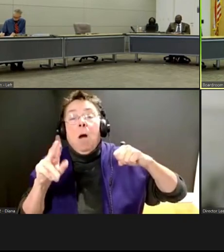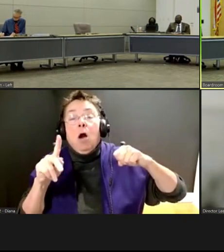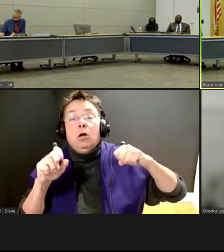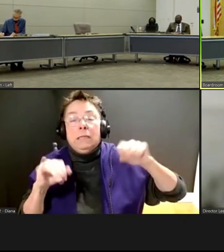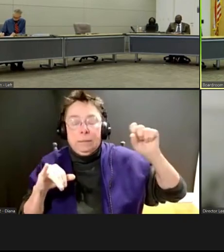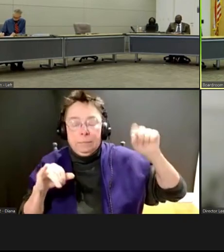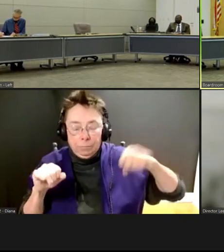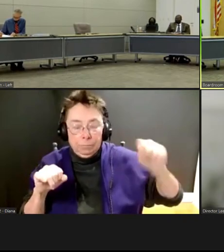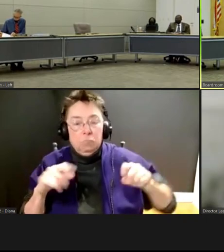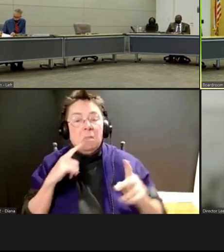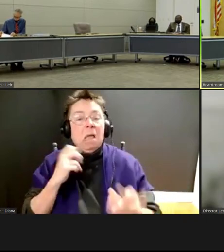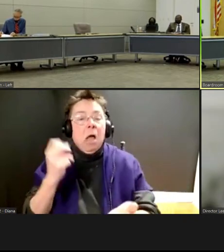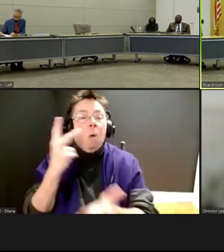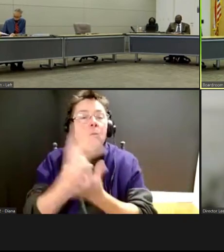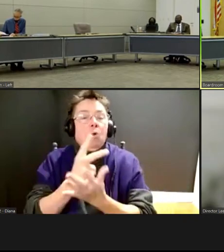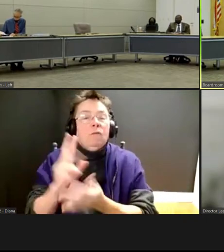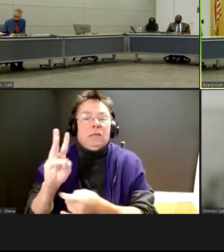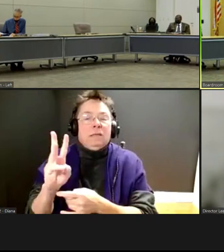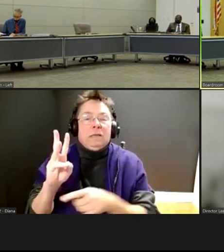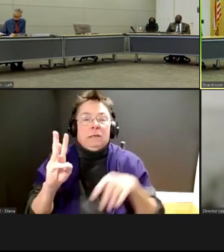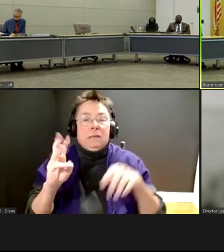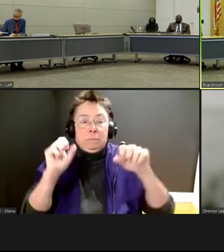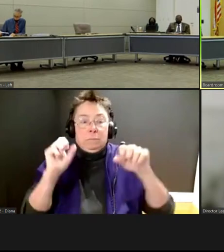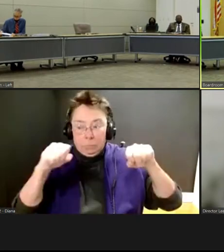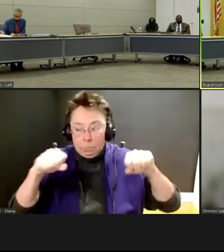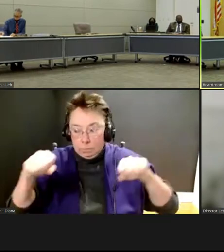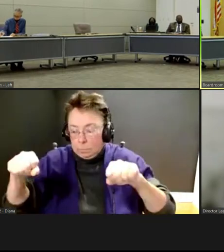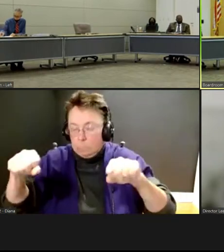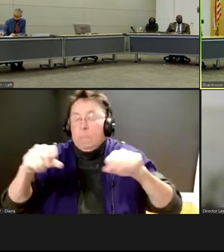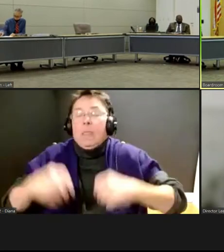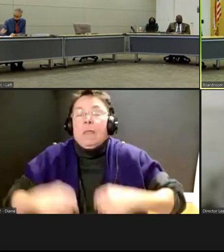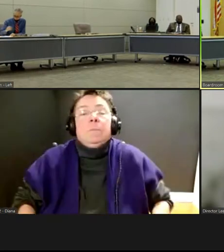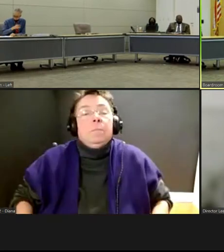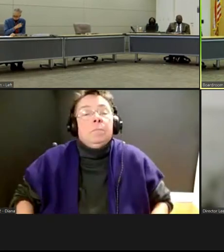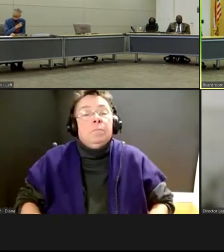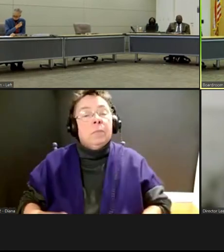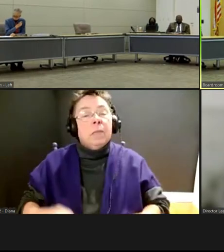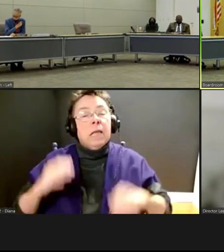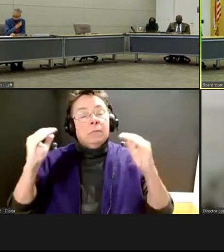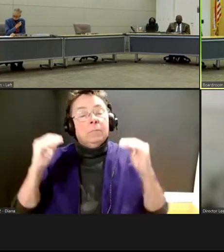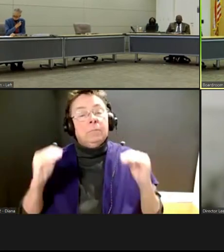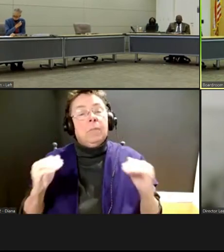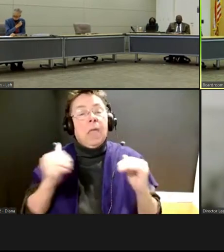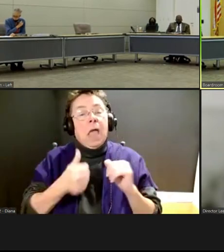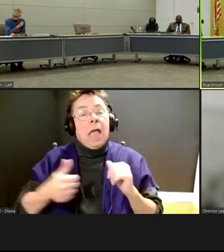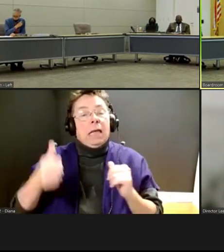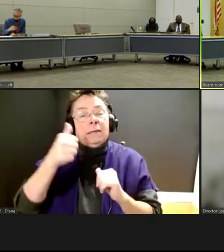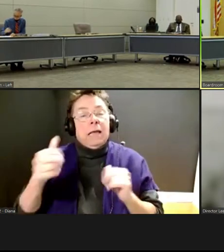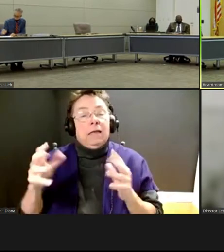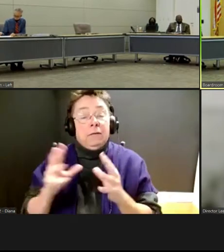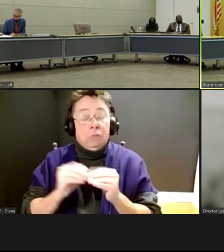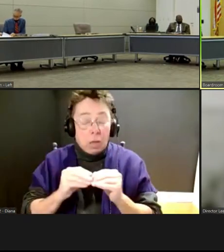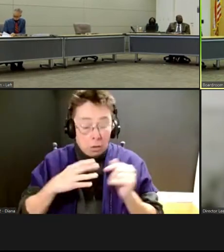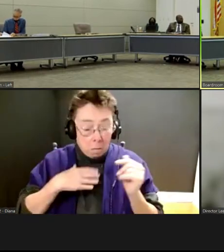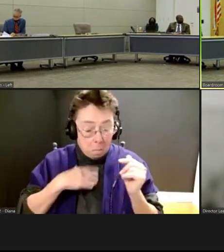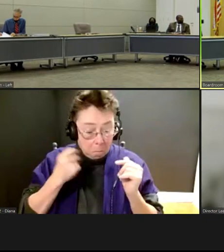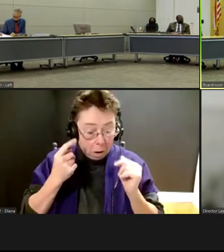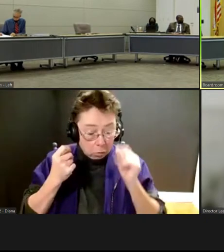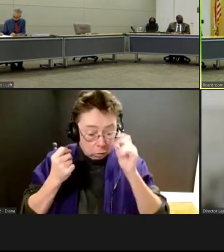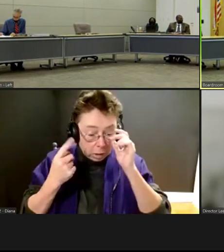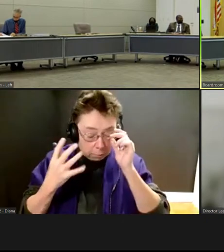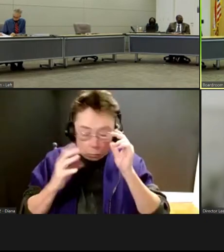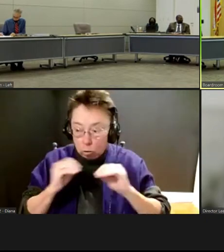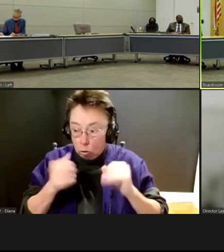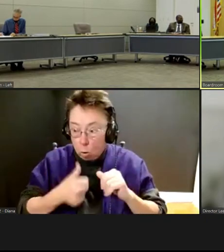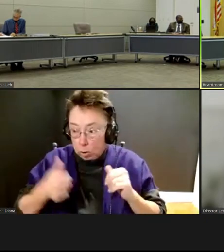That motion is approved with 6 yes votes. Next order of business is executive session. It's my understanding, Kent, that there's no